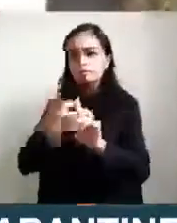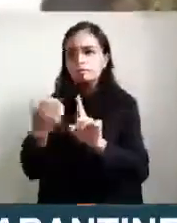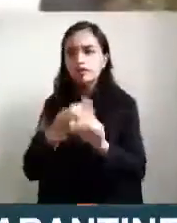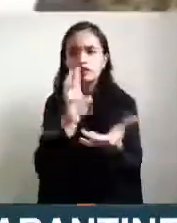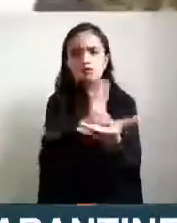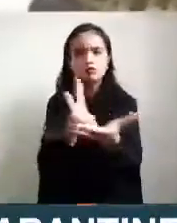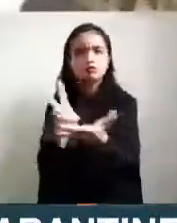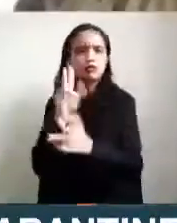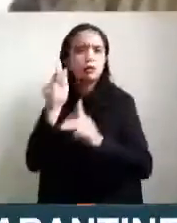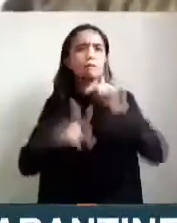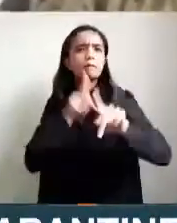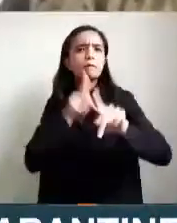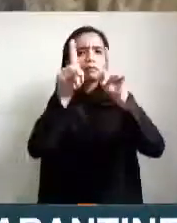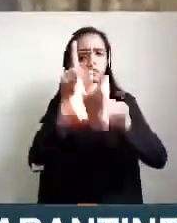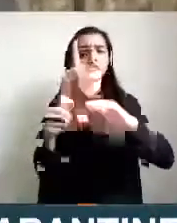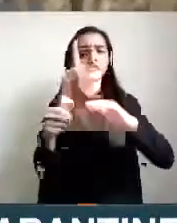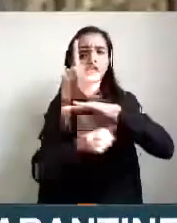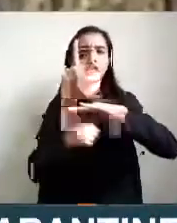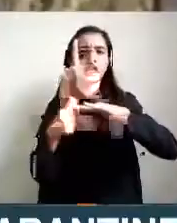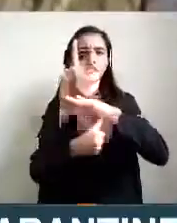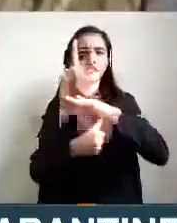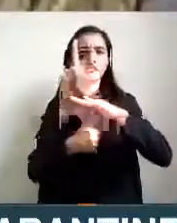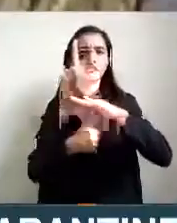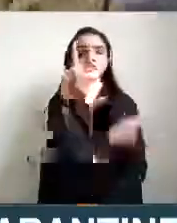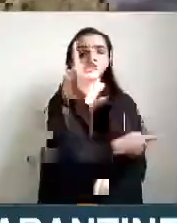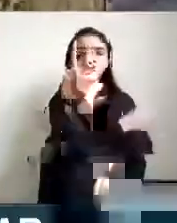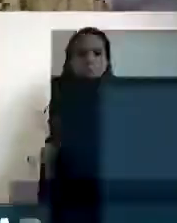and isolation of COVID-19 patients.